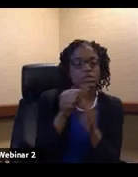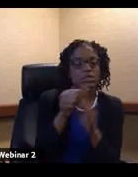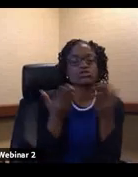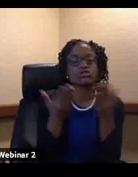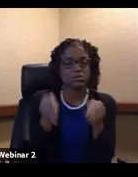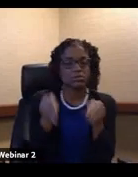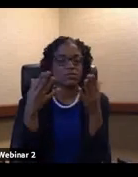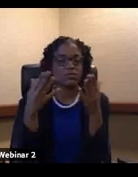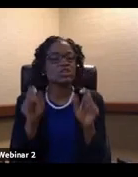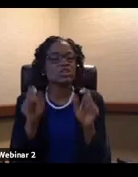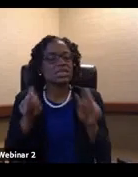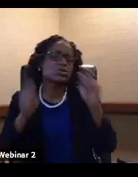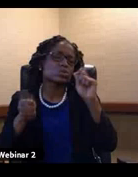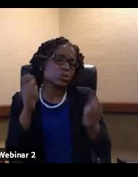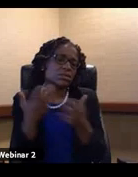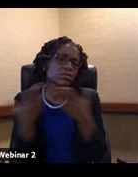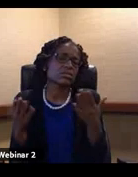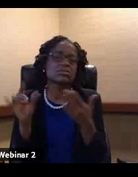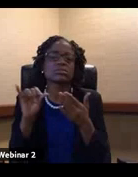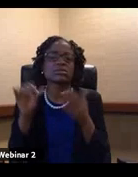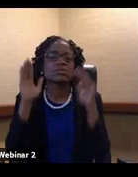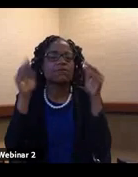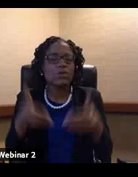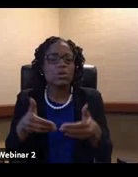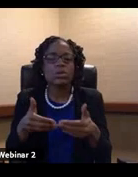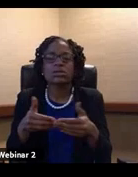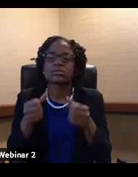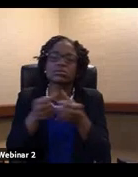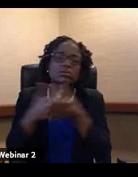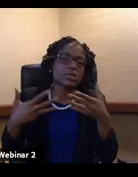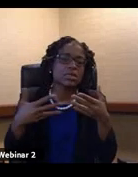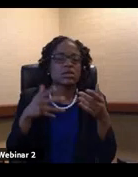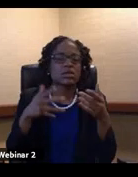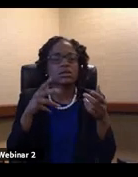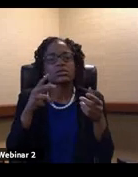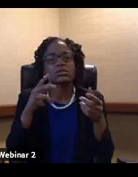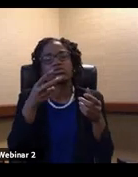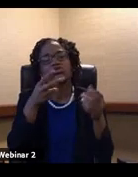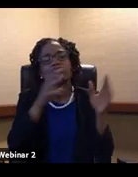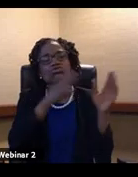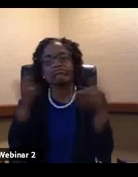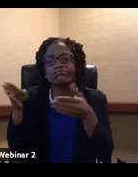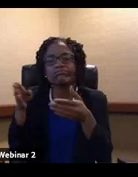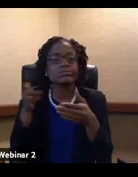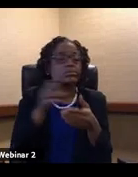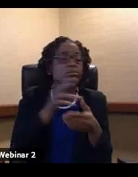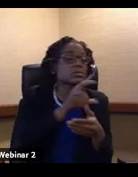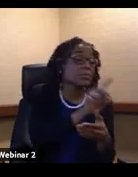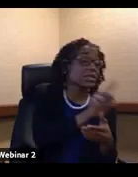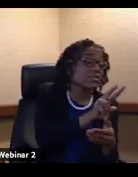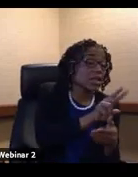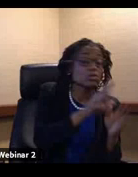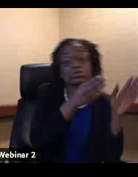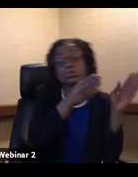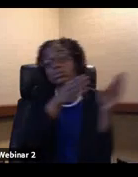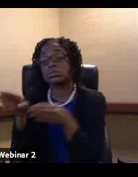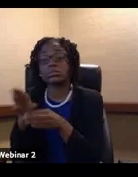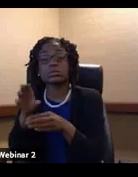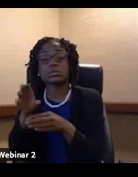they can tweak things such as shift focus, expand, shift focus from domestic violence to sexual assault, though I would